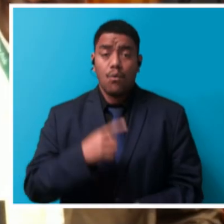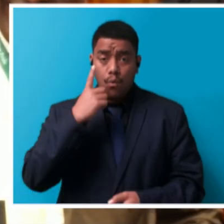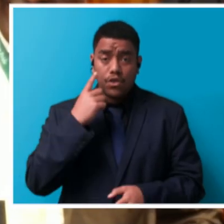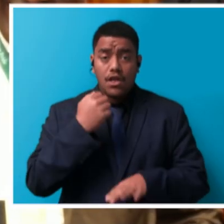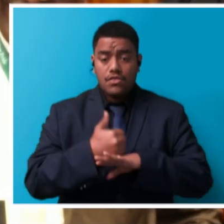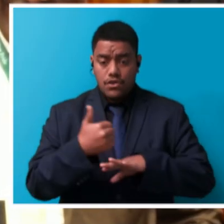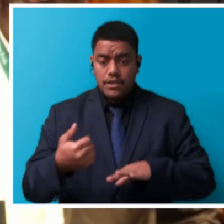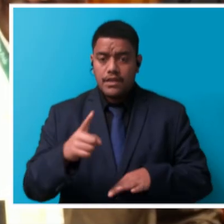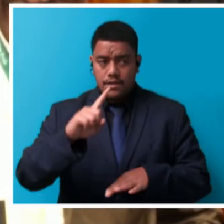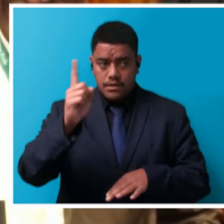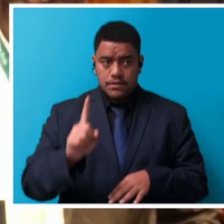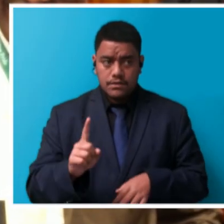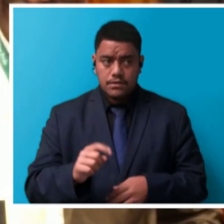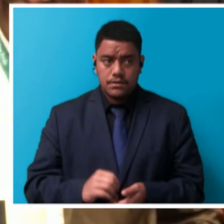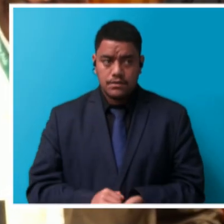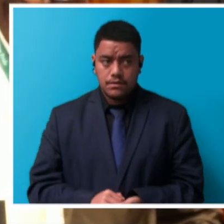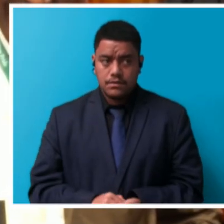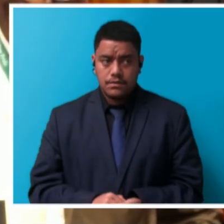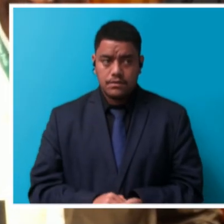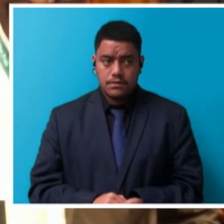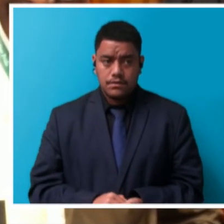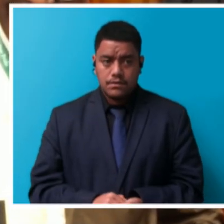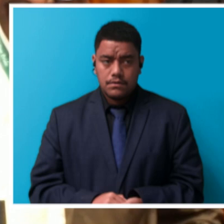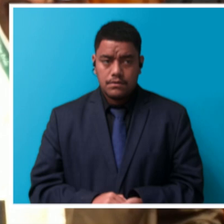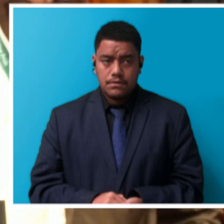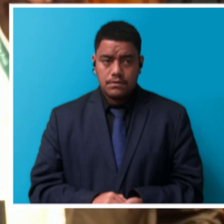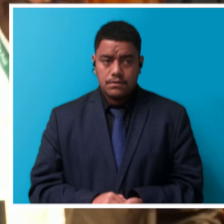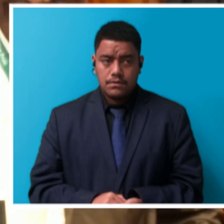So, I mean, that's the way the question was.